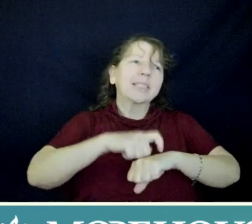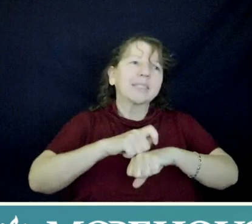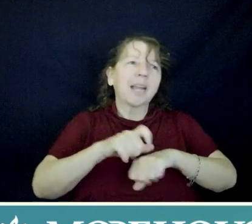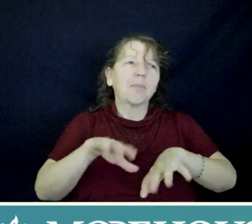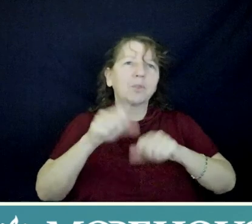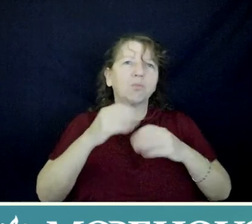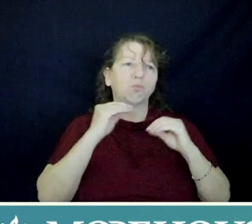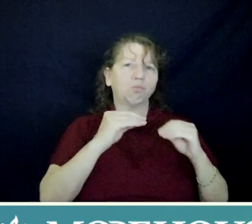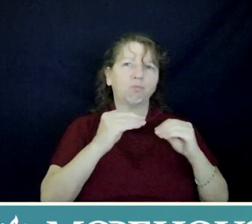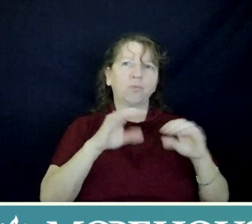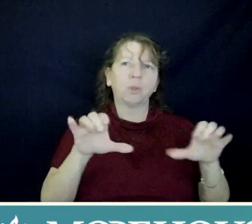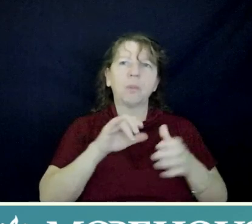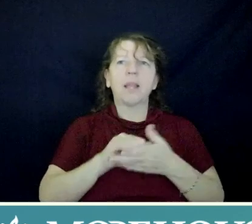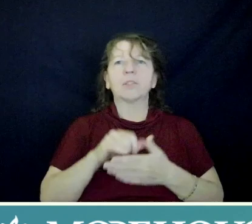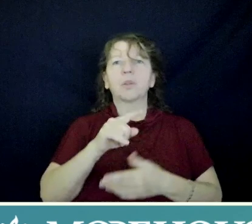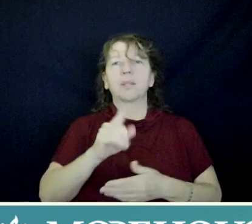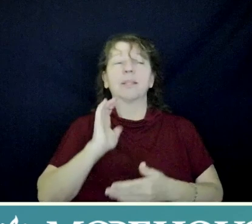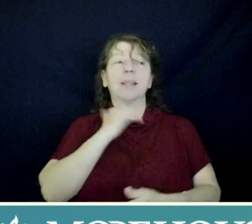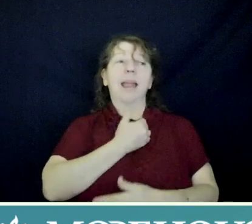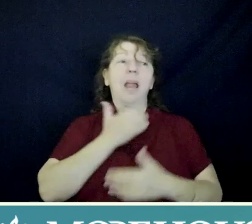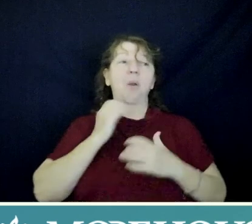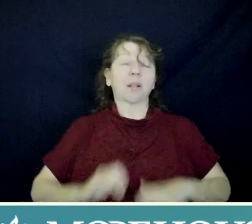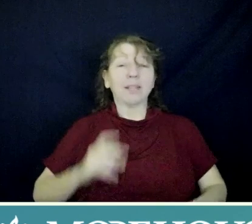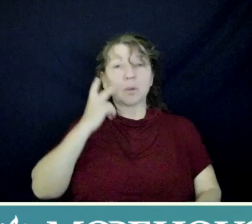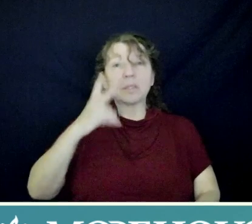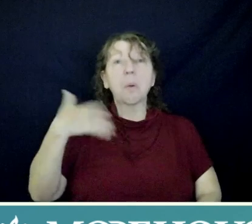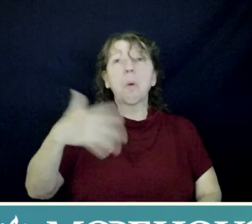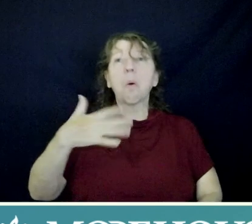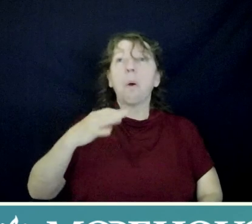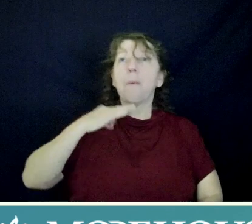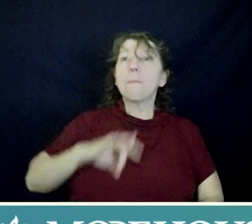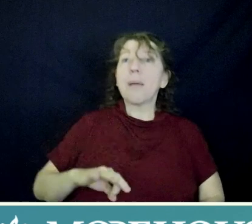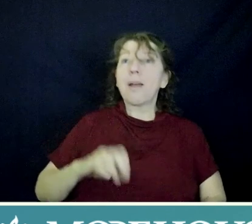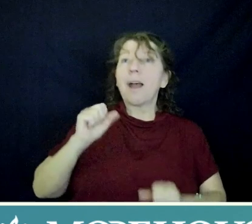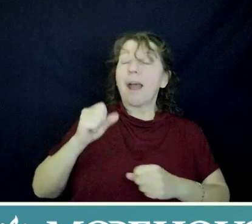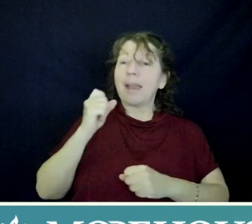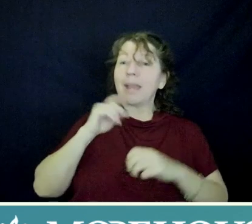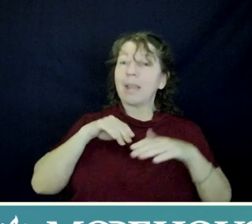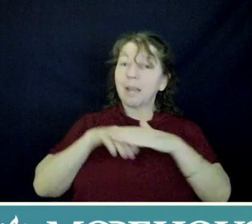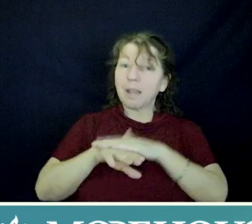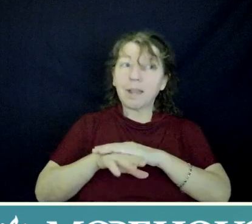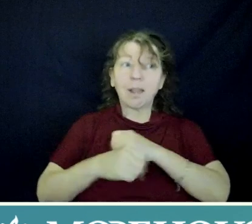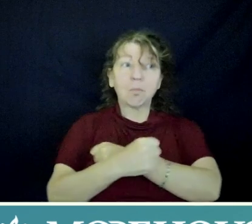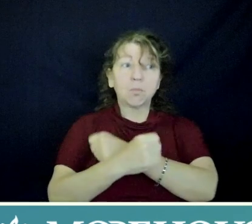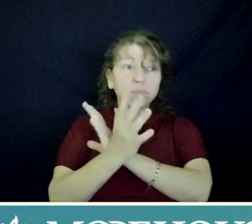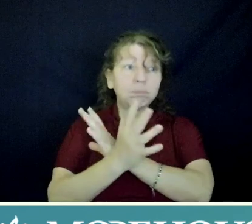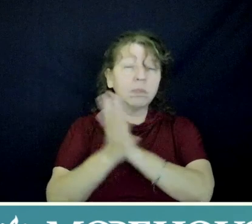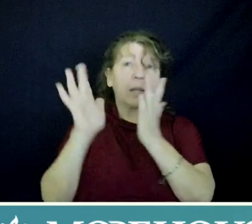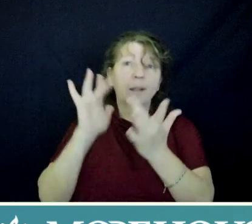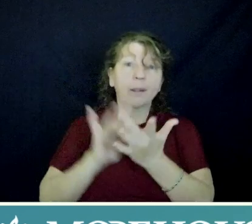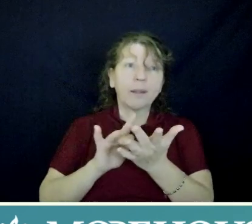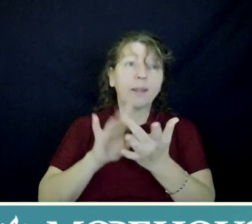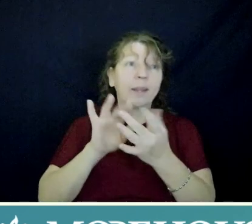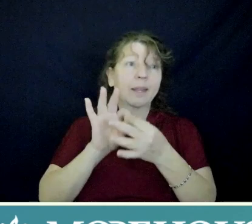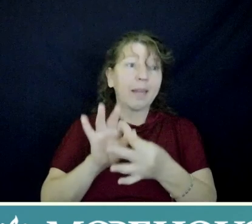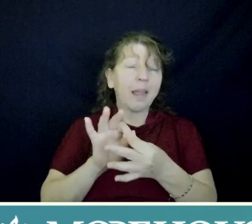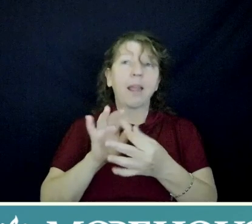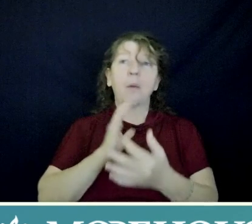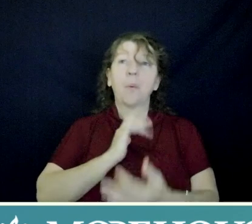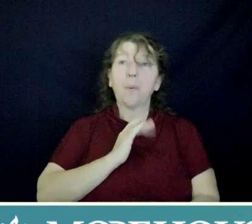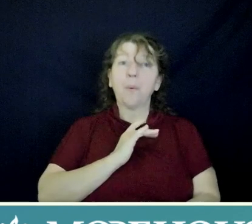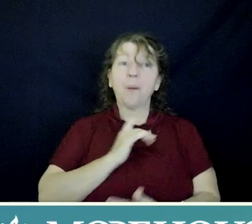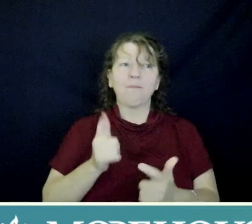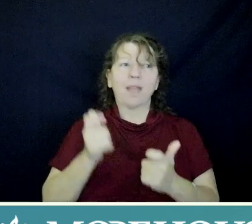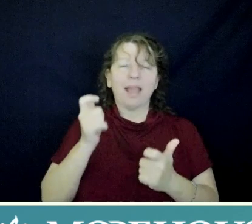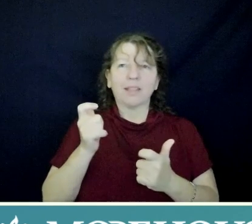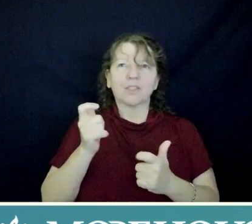benefits that our clients are seeing, that it doesn't take them a lot of time for them to be seen by the telemedicine, through